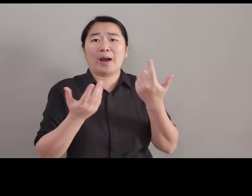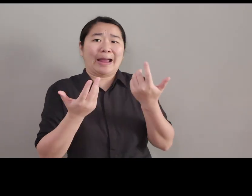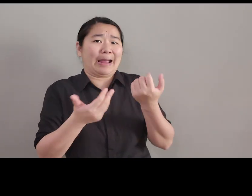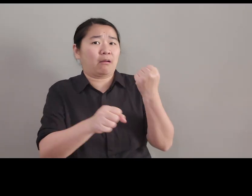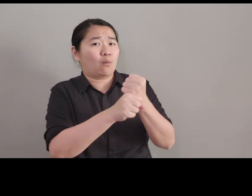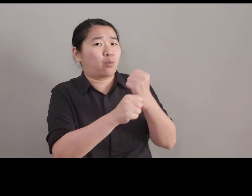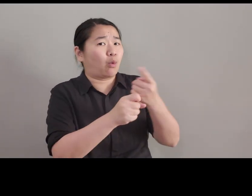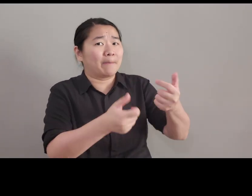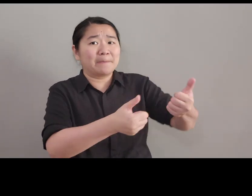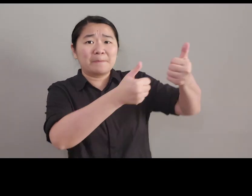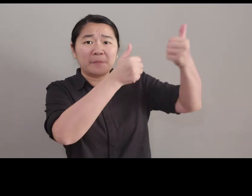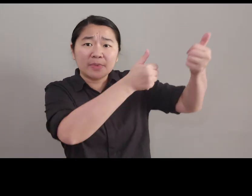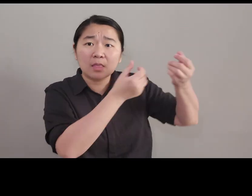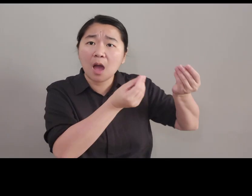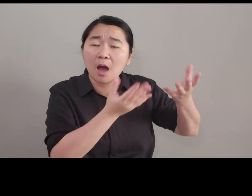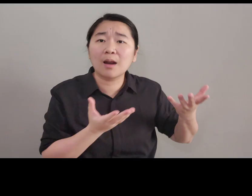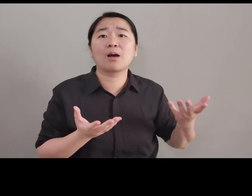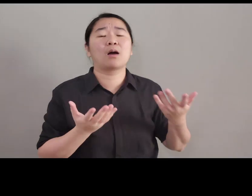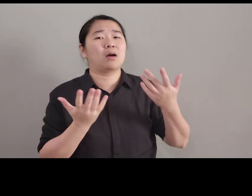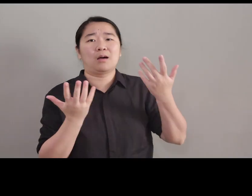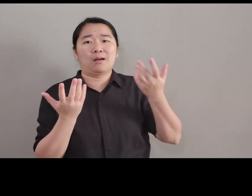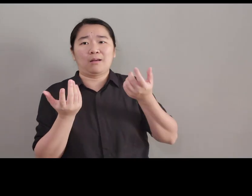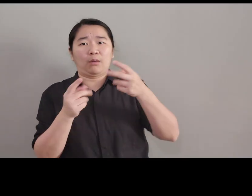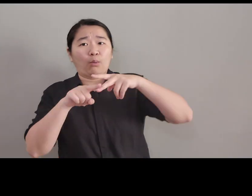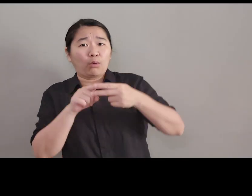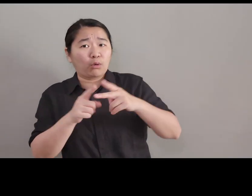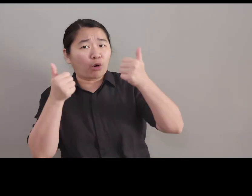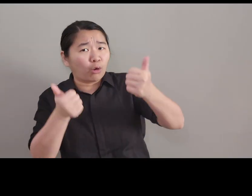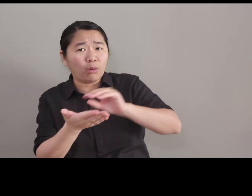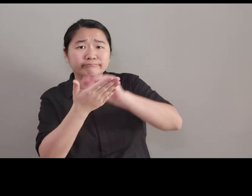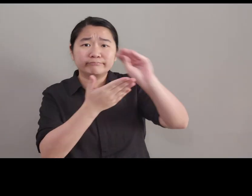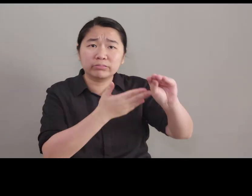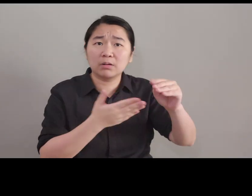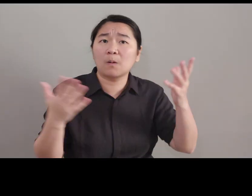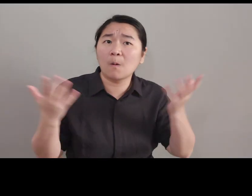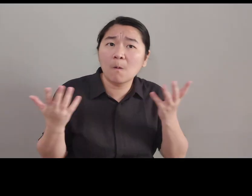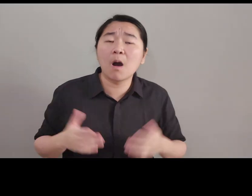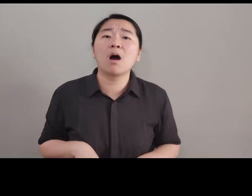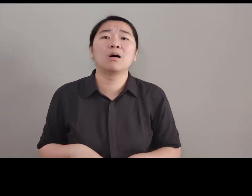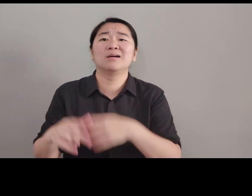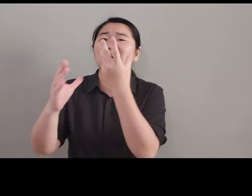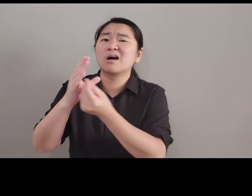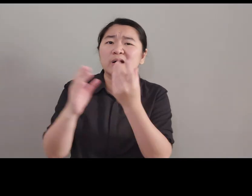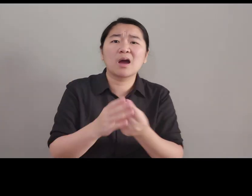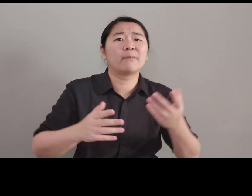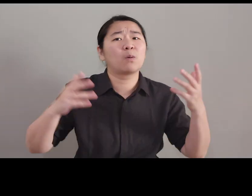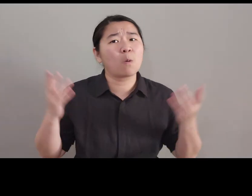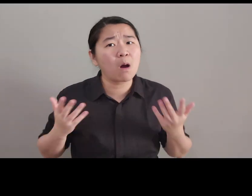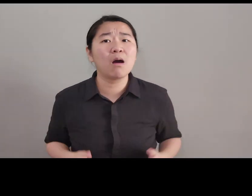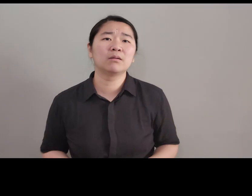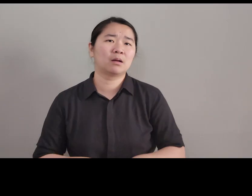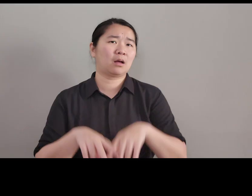most effective tools to use? And then where are the gaps? We need more research into these spaces. I